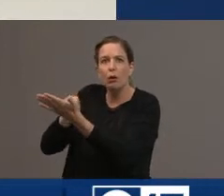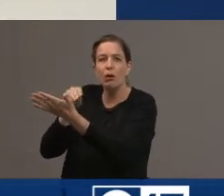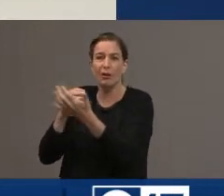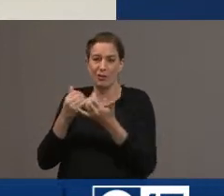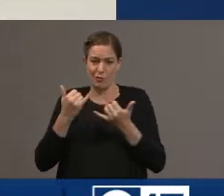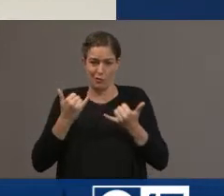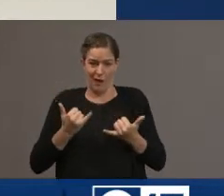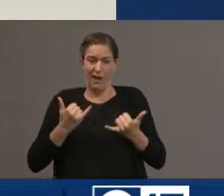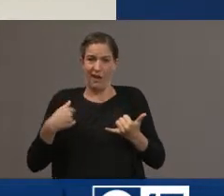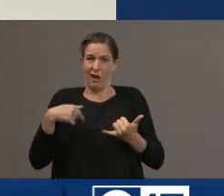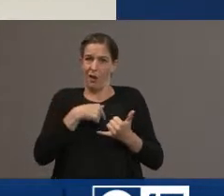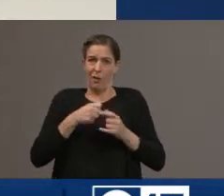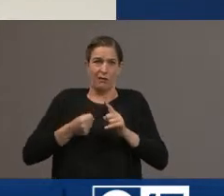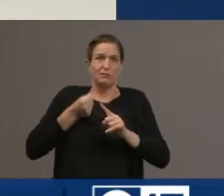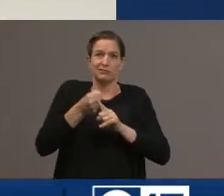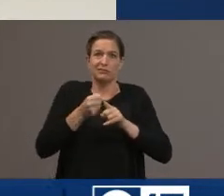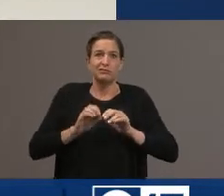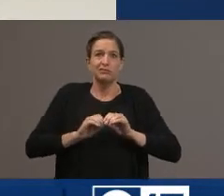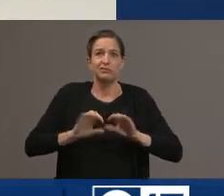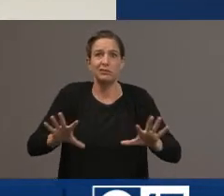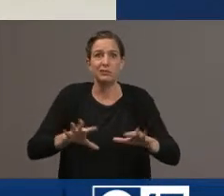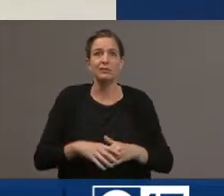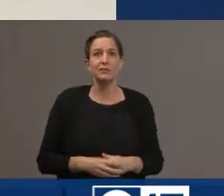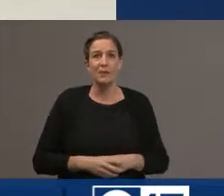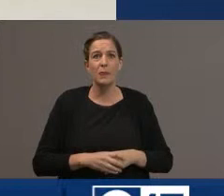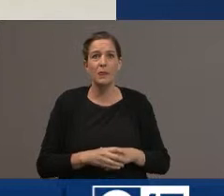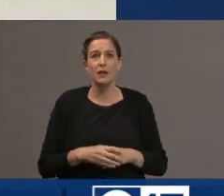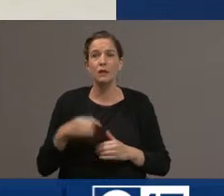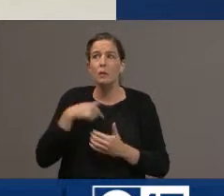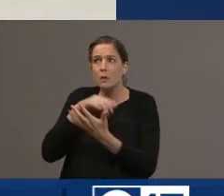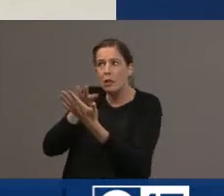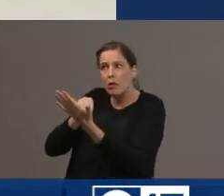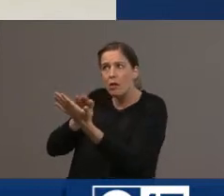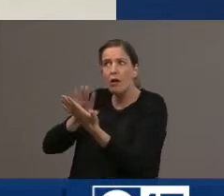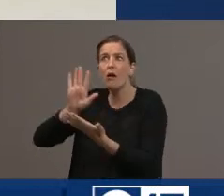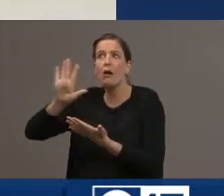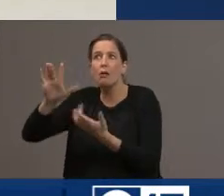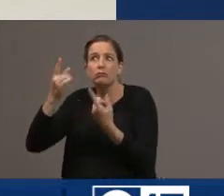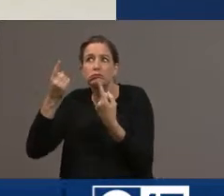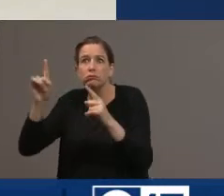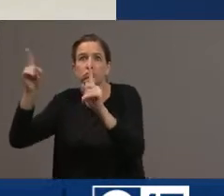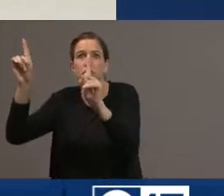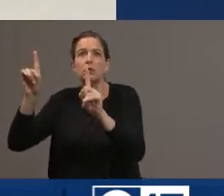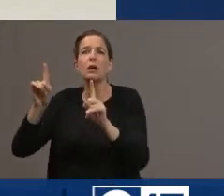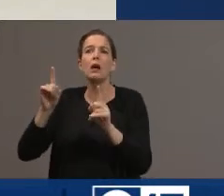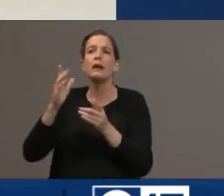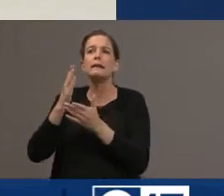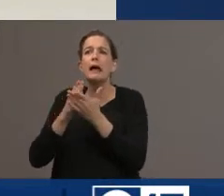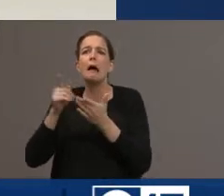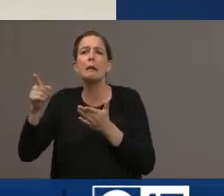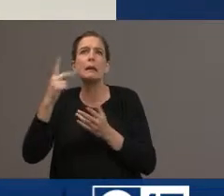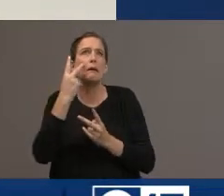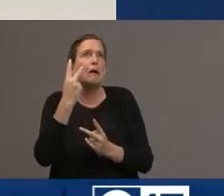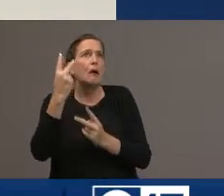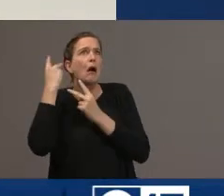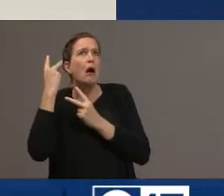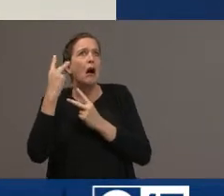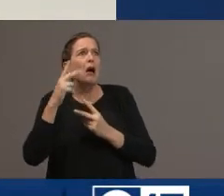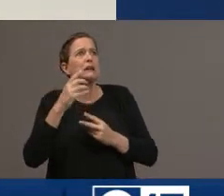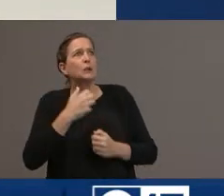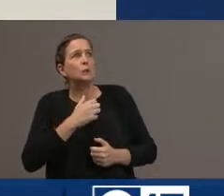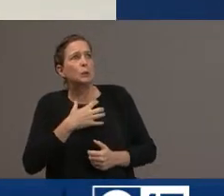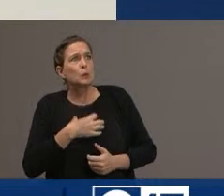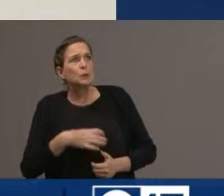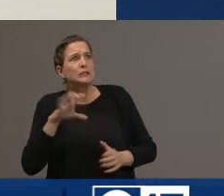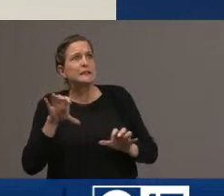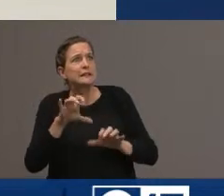their successes and things that they may have wanted to do differently. We are going to apply all of